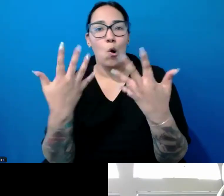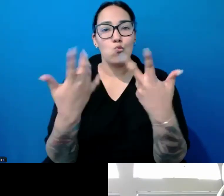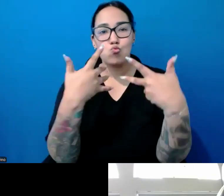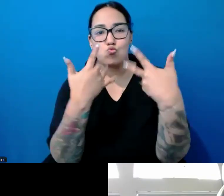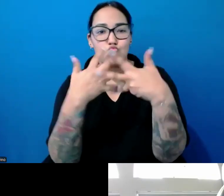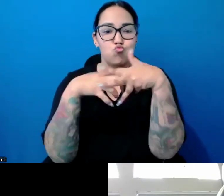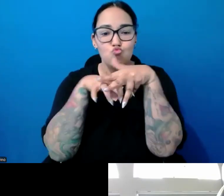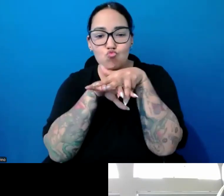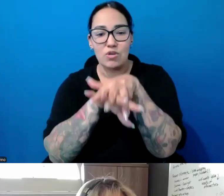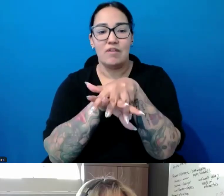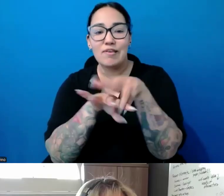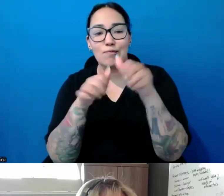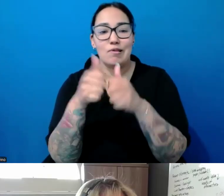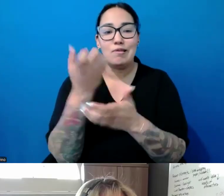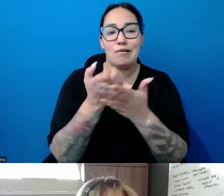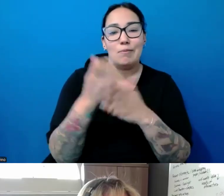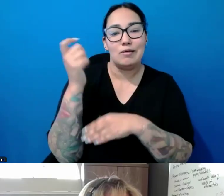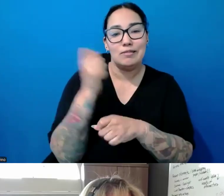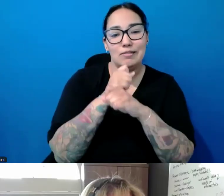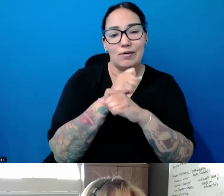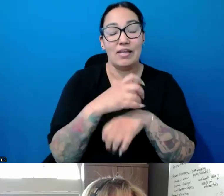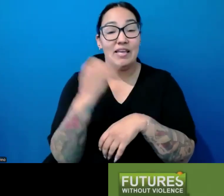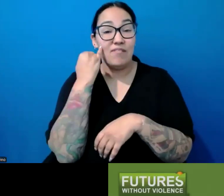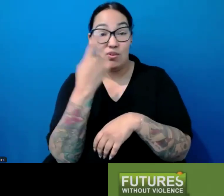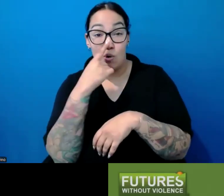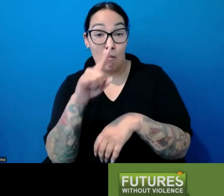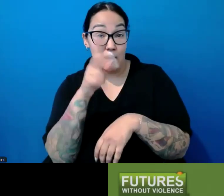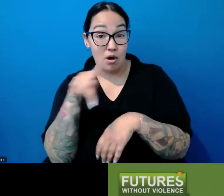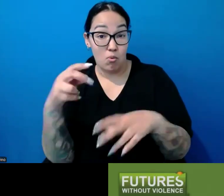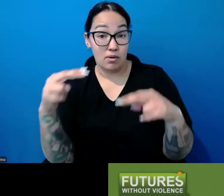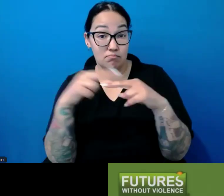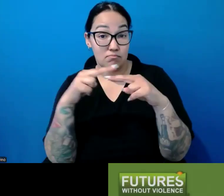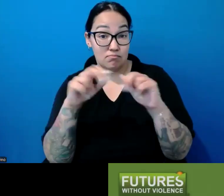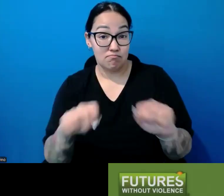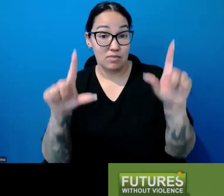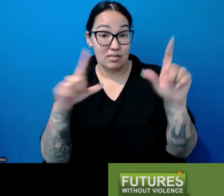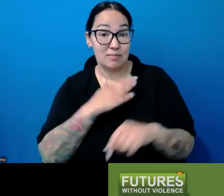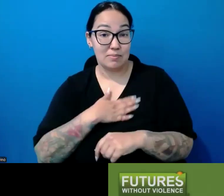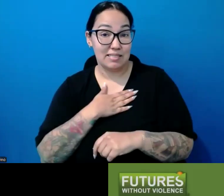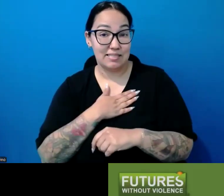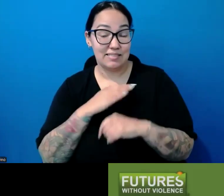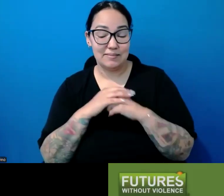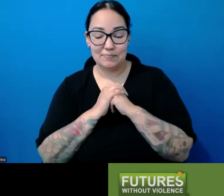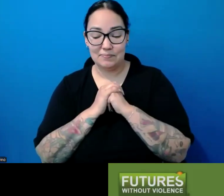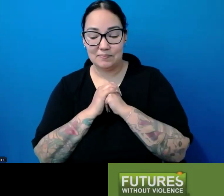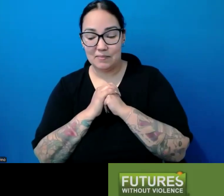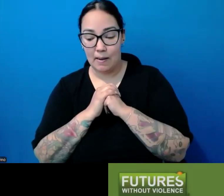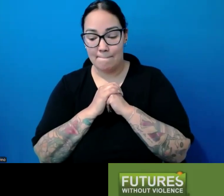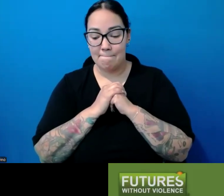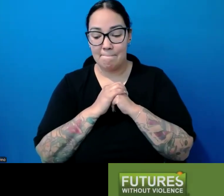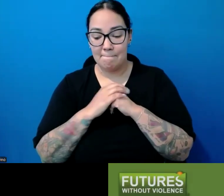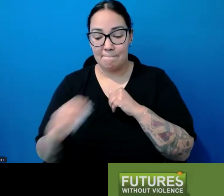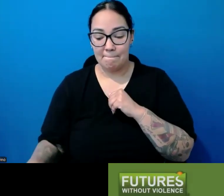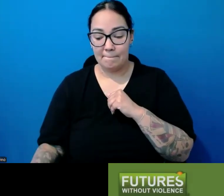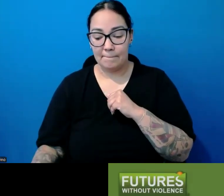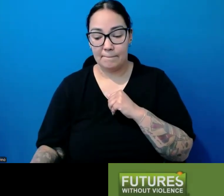and economic security. If we can get the slides back up, that would be great. And what we're going